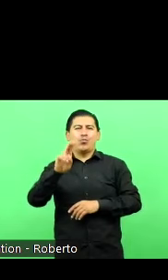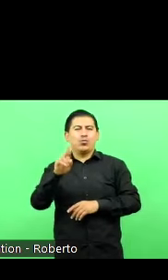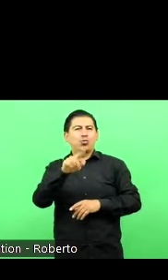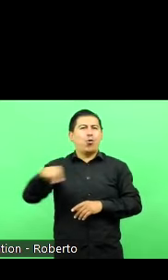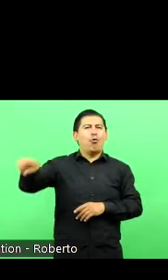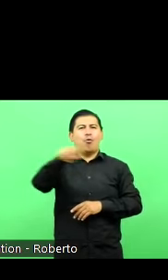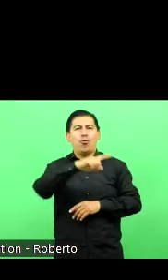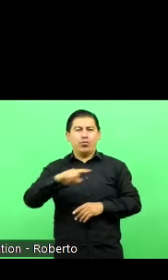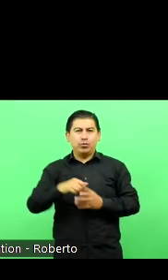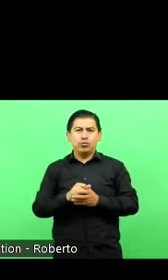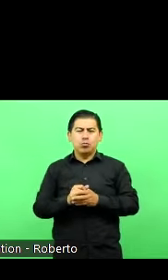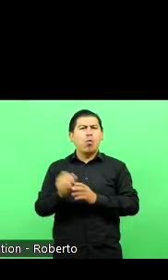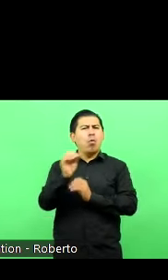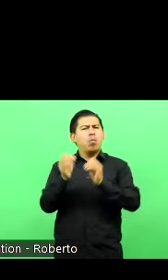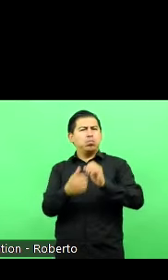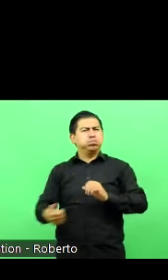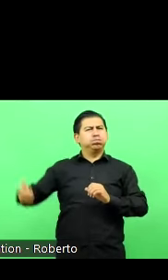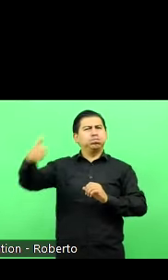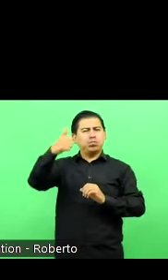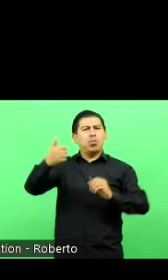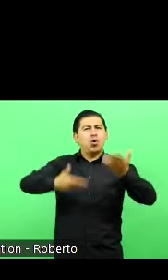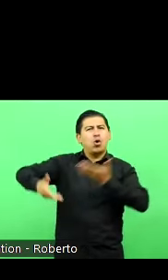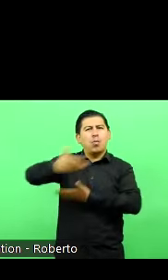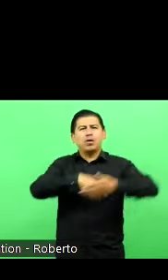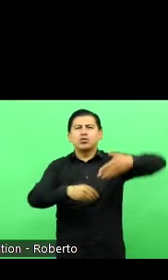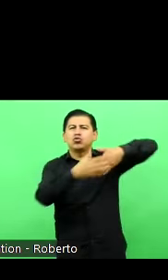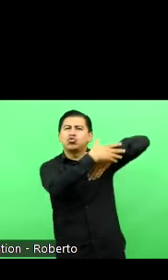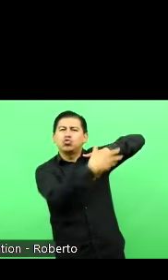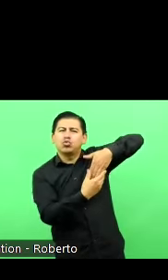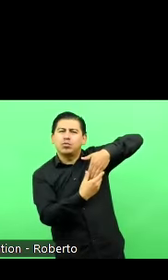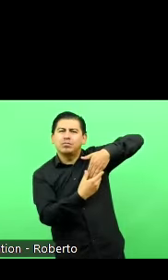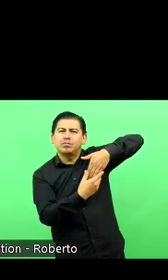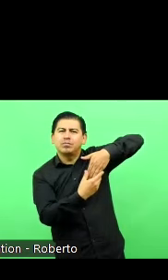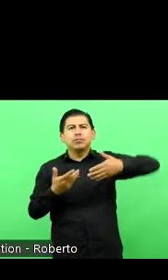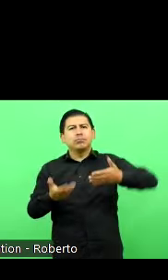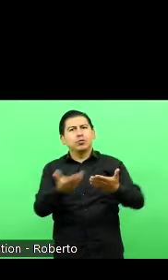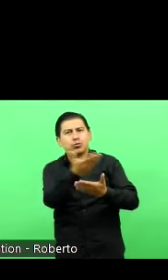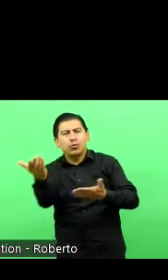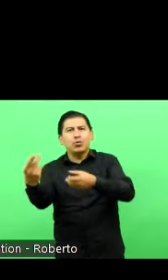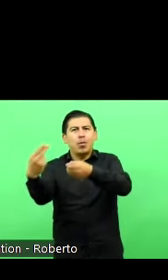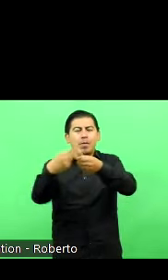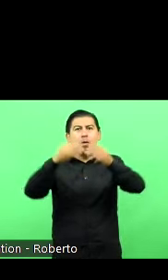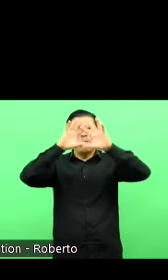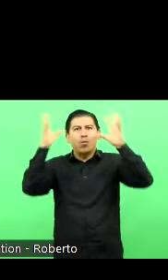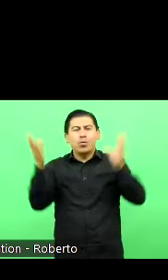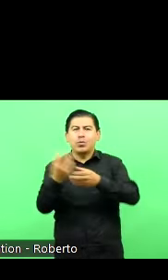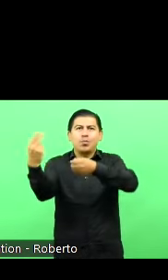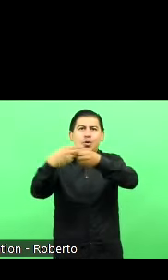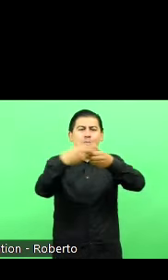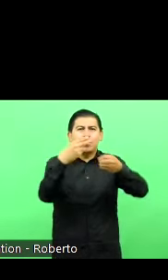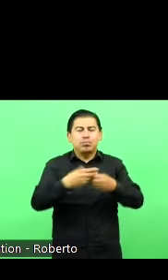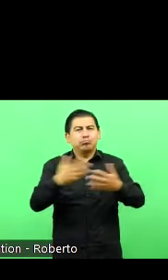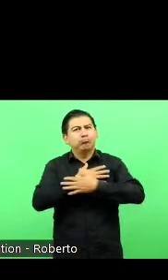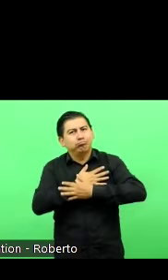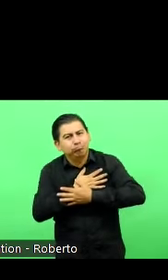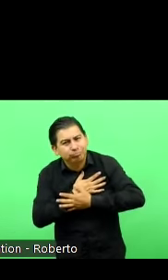Cooperation, esteemed participants across the world, it is my great pleasure to welcome you to this important